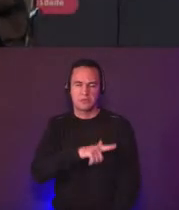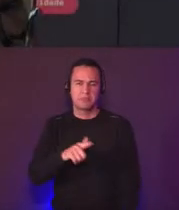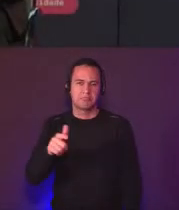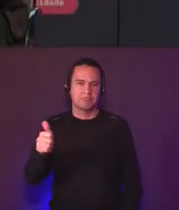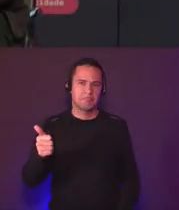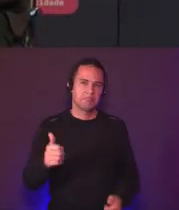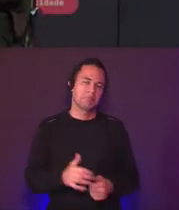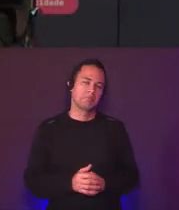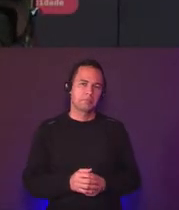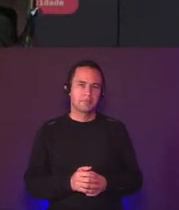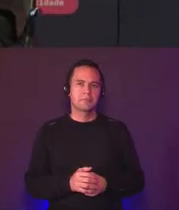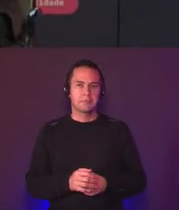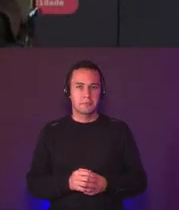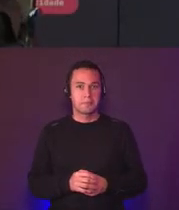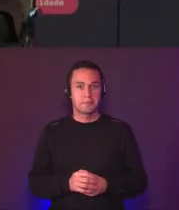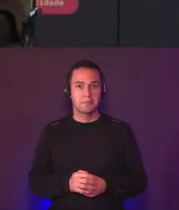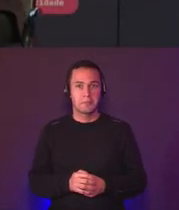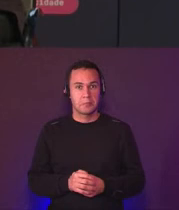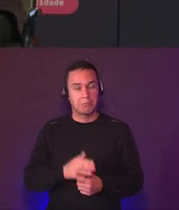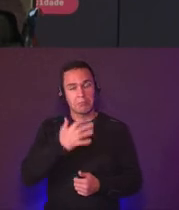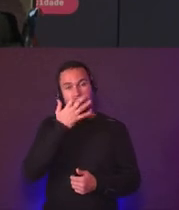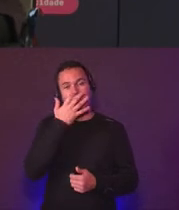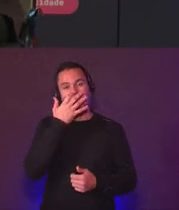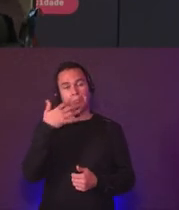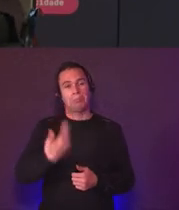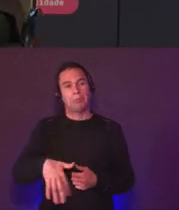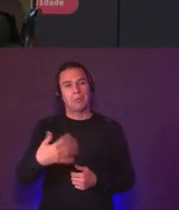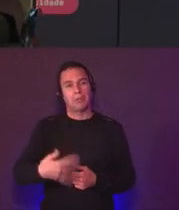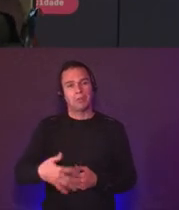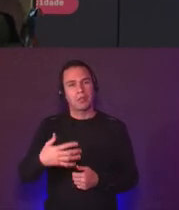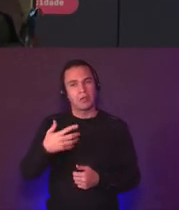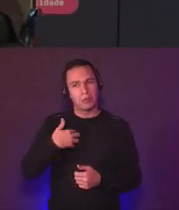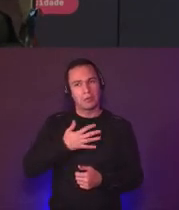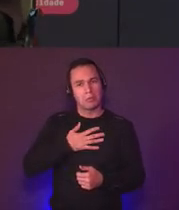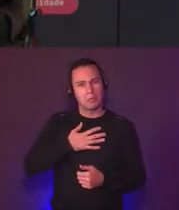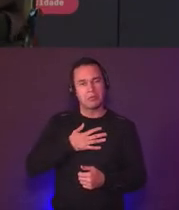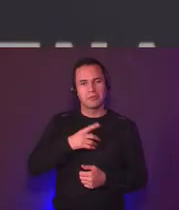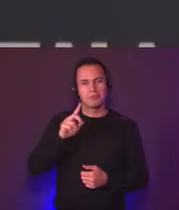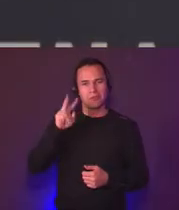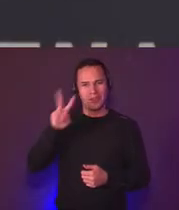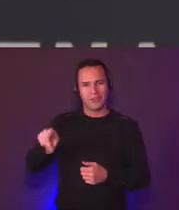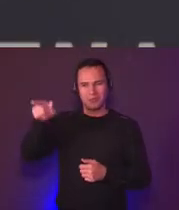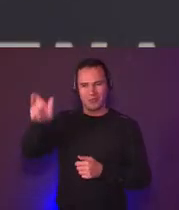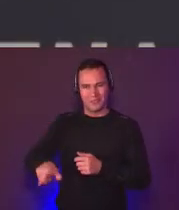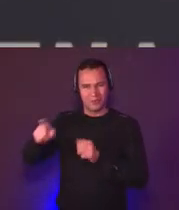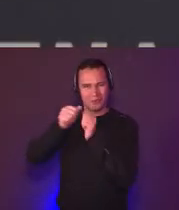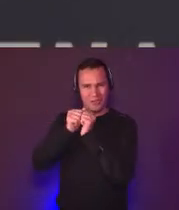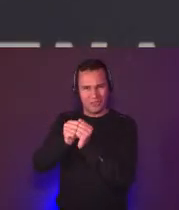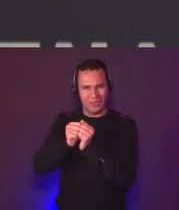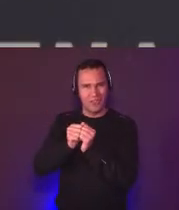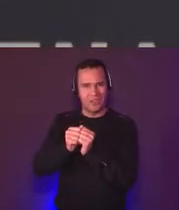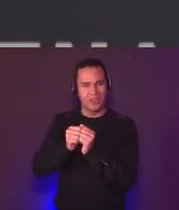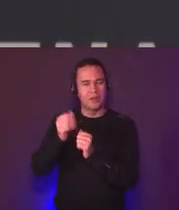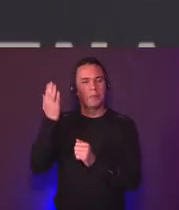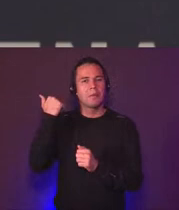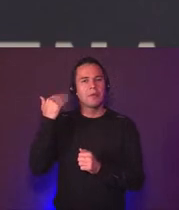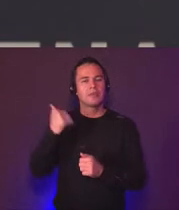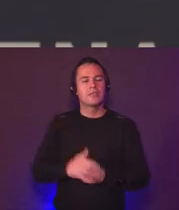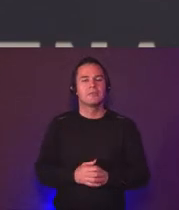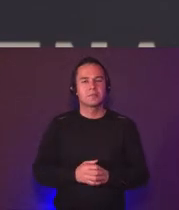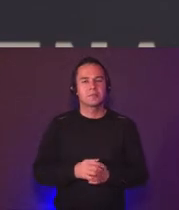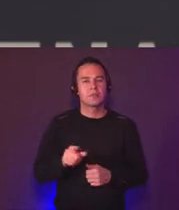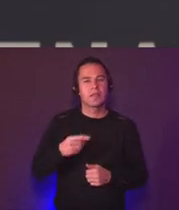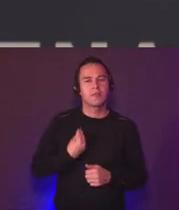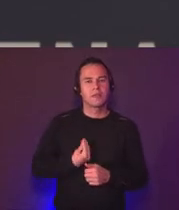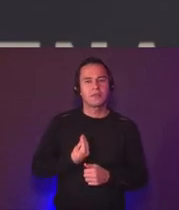Yeah, that's Brent Houston. And the next guest is someone who was here in the last presidential edition of Coda